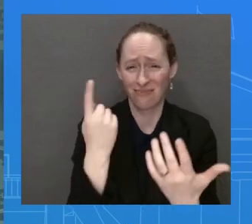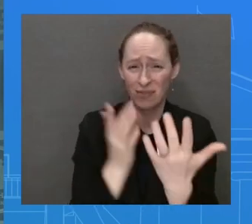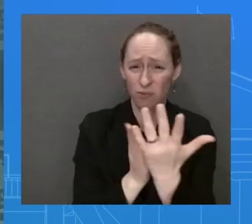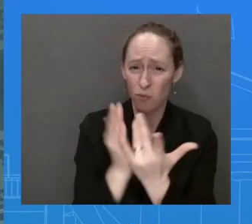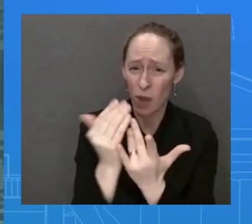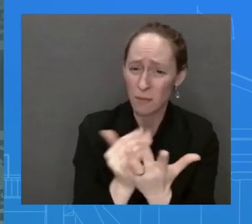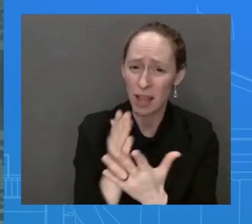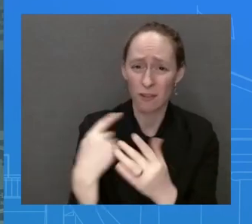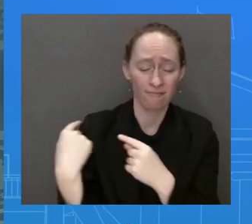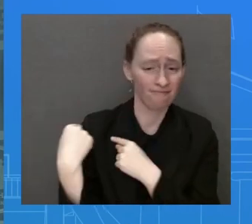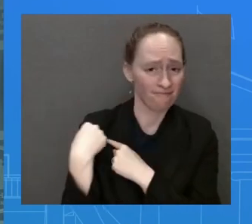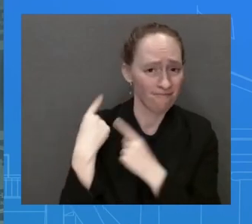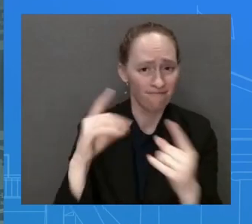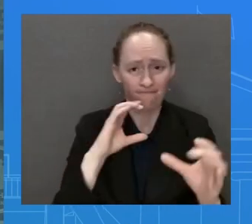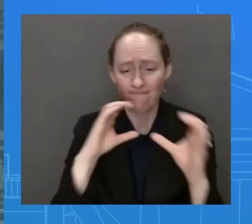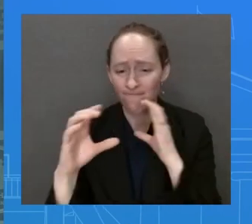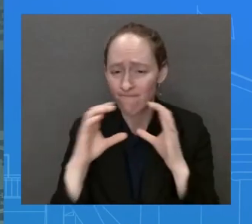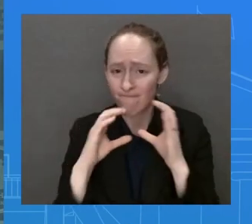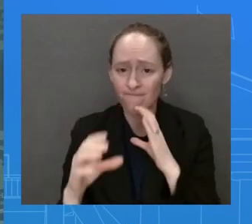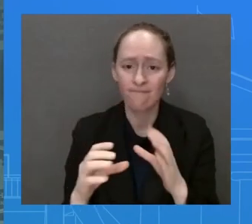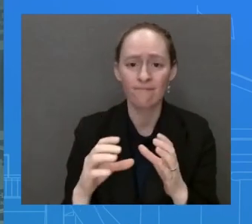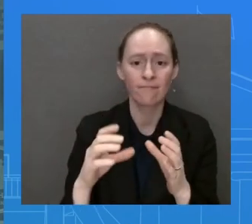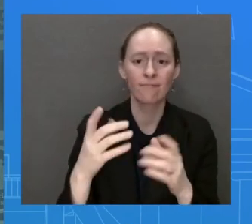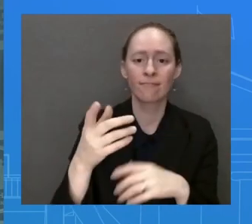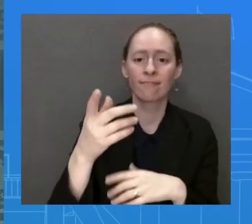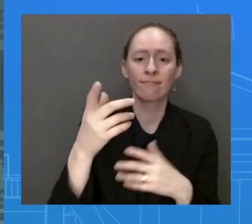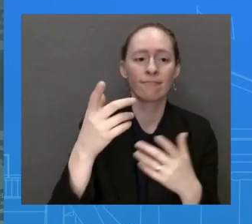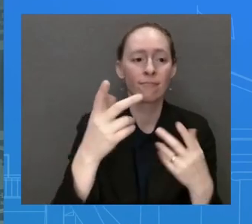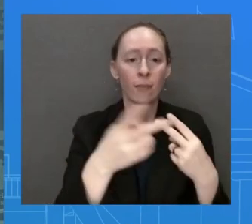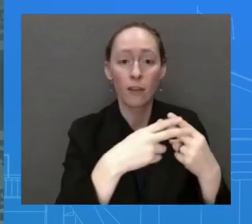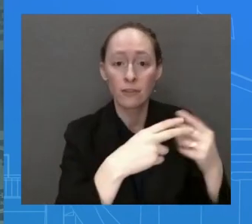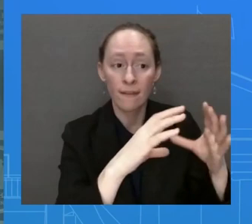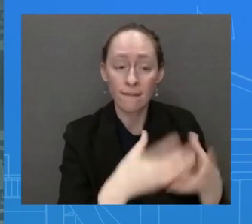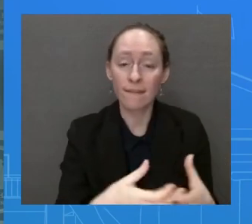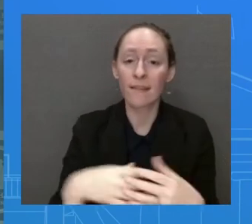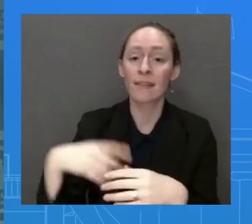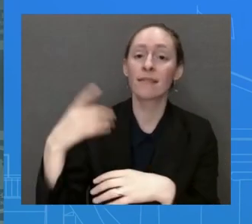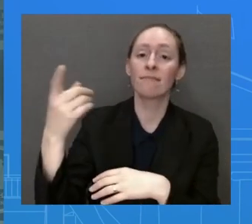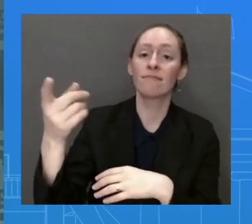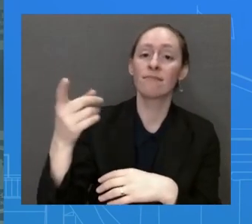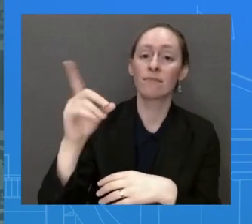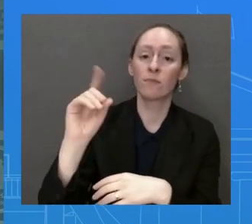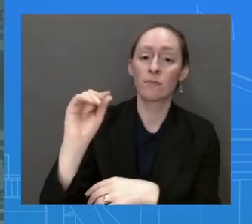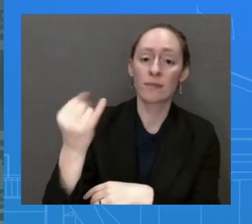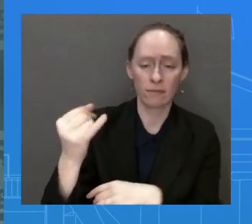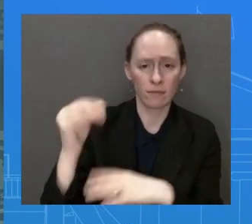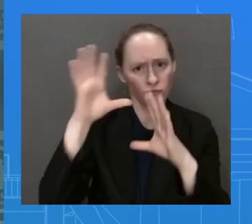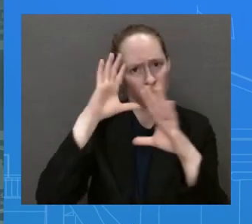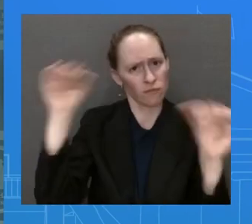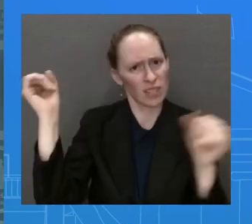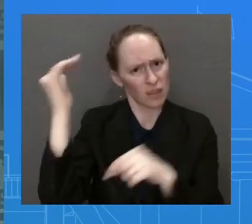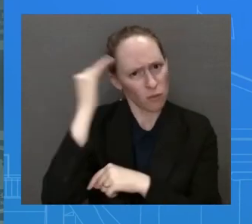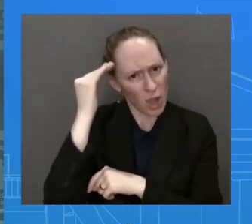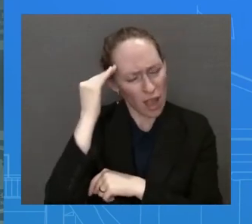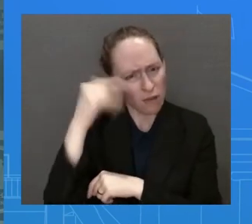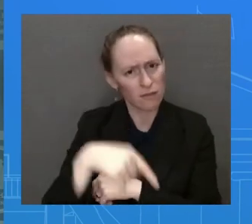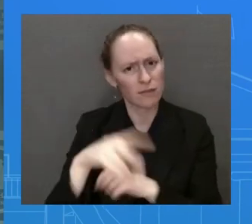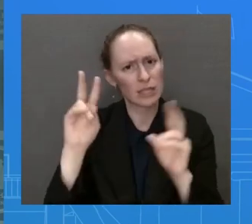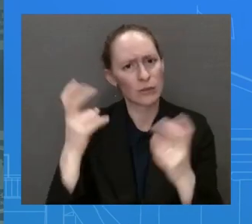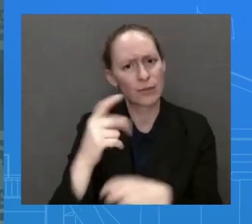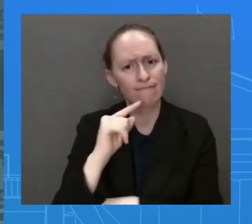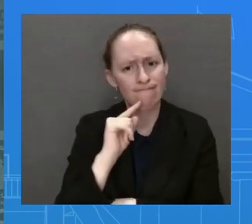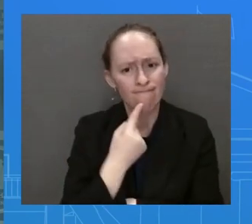with the Department of Justice and the archives. The president takes this very, very seriously. any other questions that you may have about